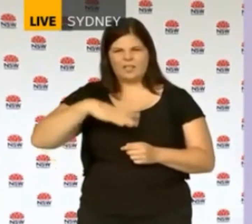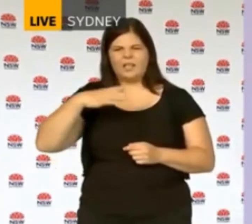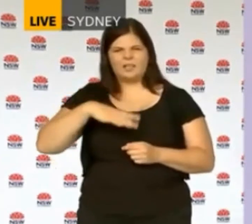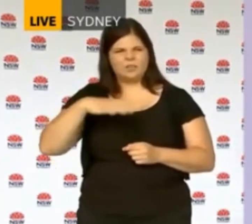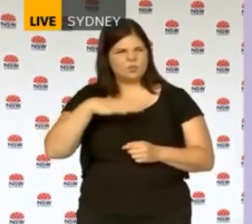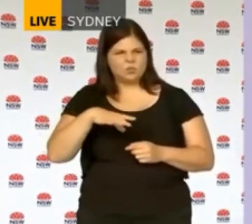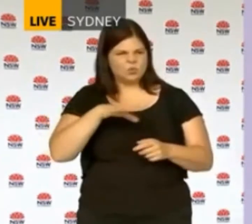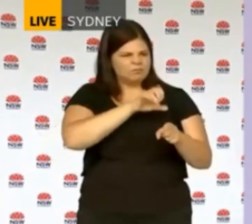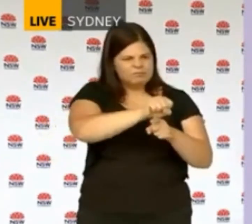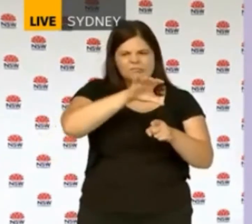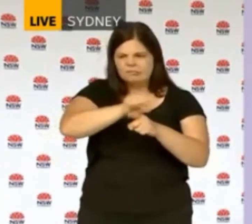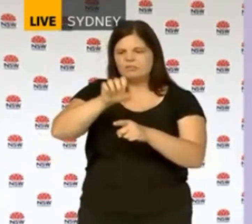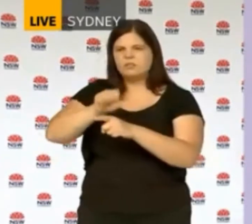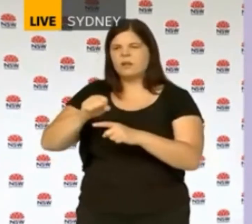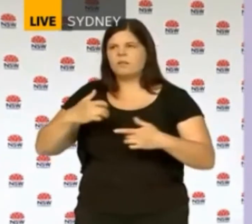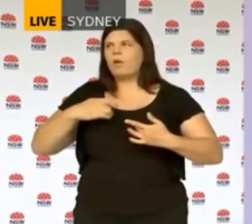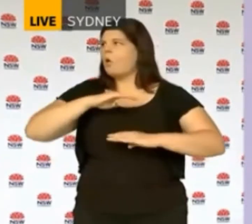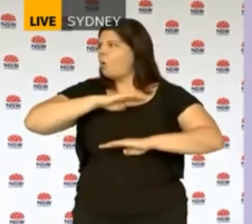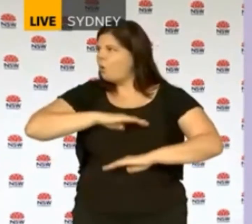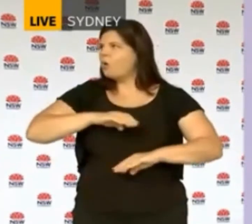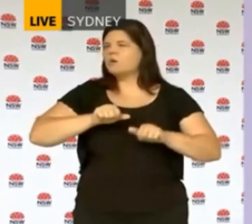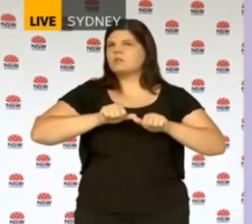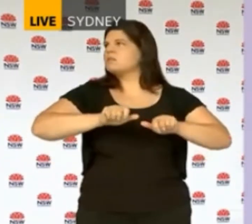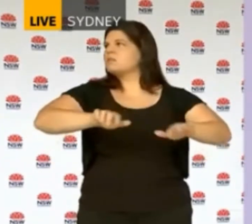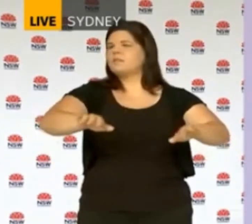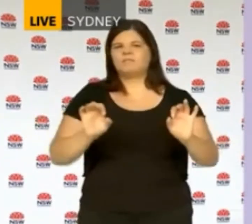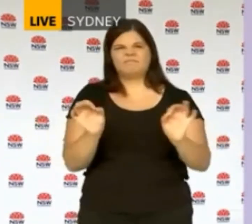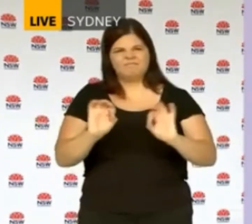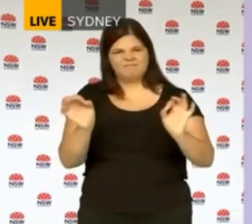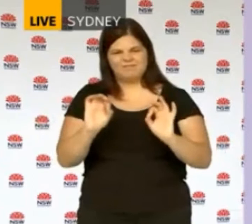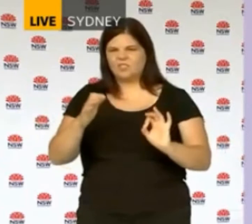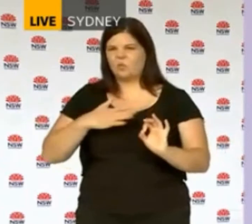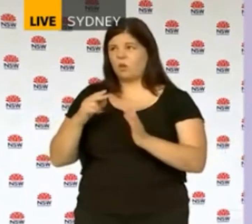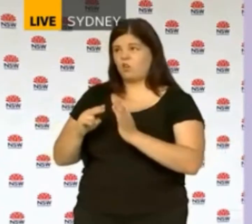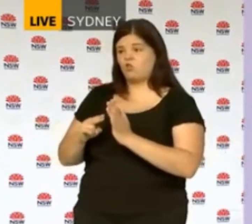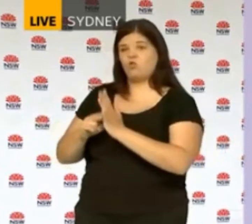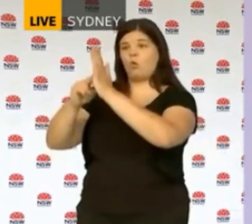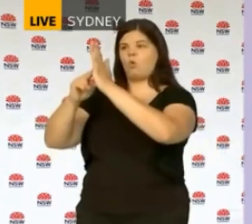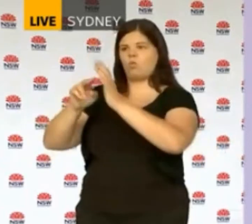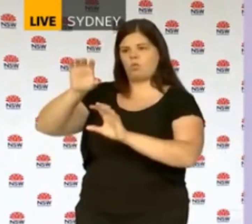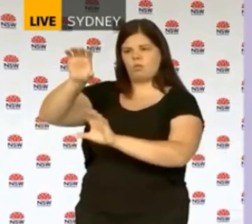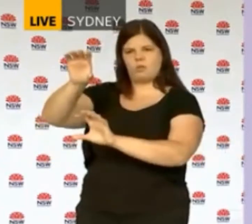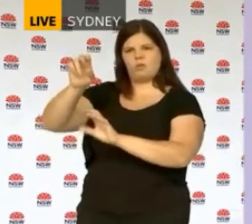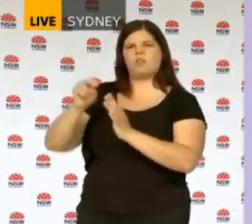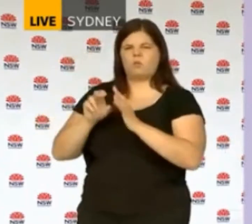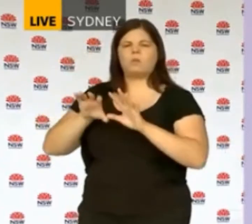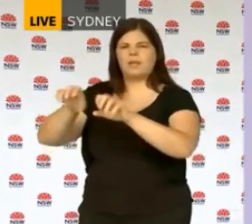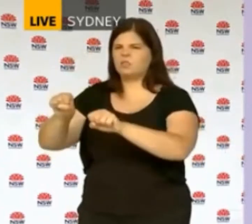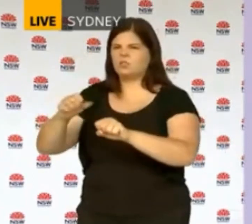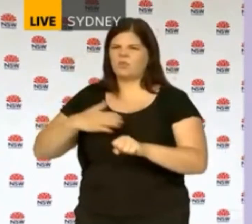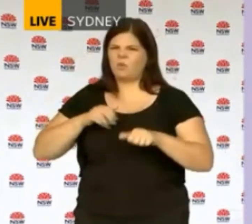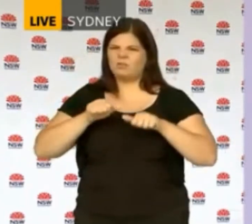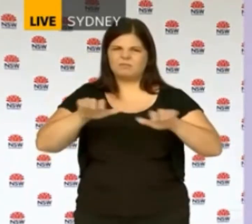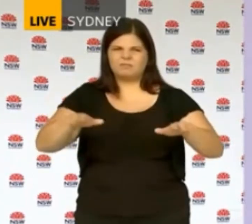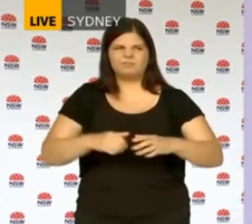have efficiently got rid of any virus transmission that may be ongoing in the northern zone of the Northern Beaches. Want to